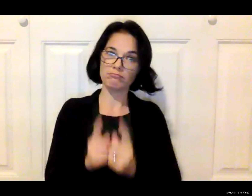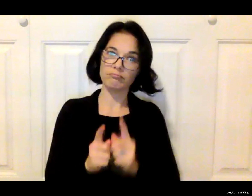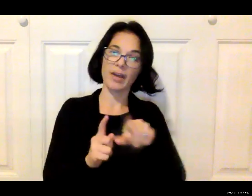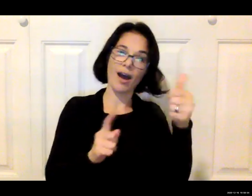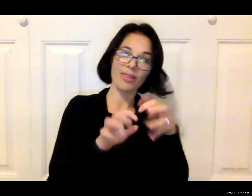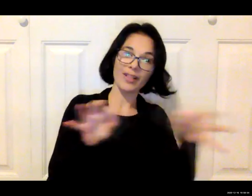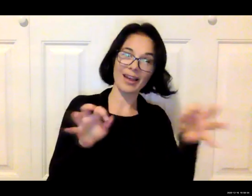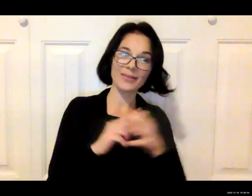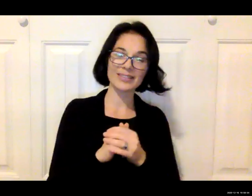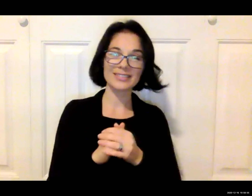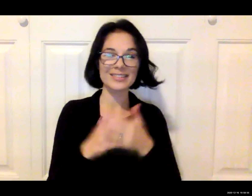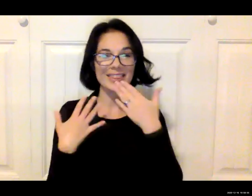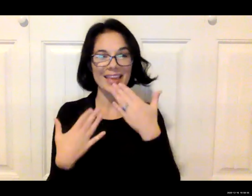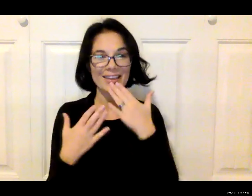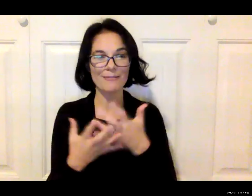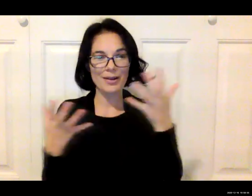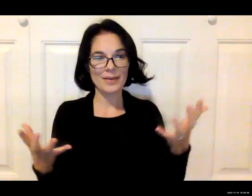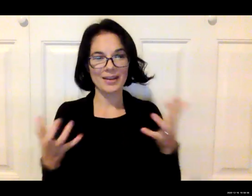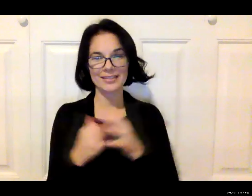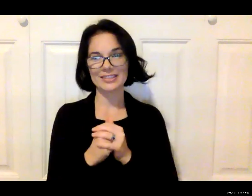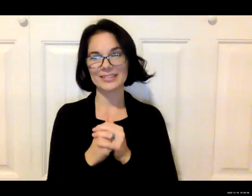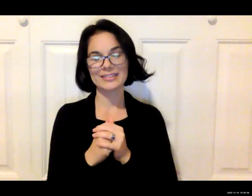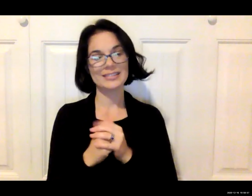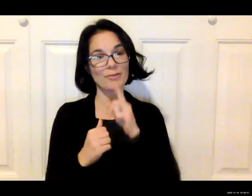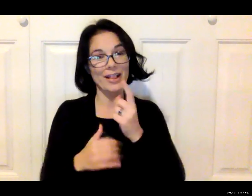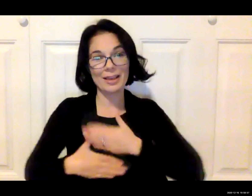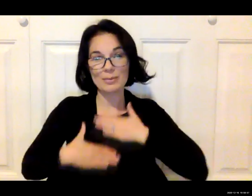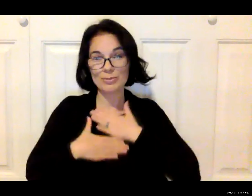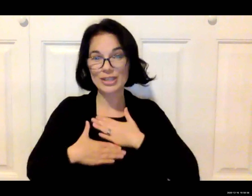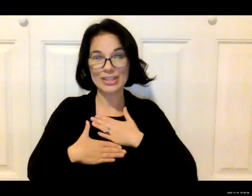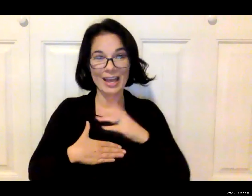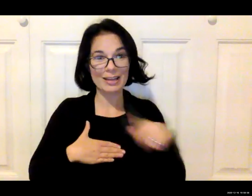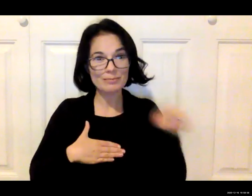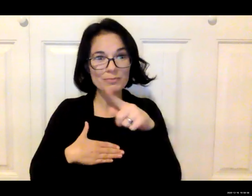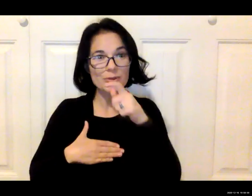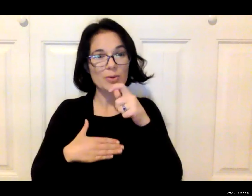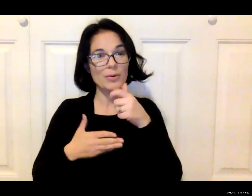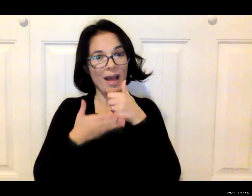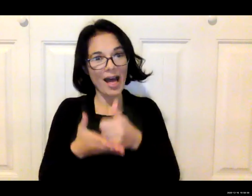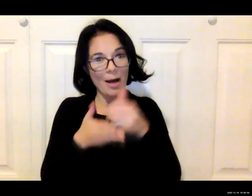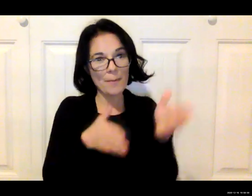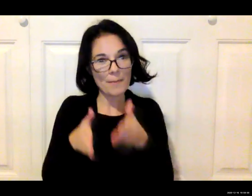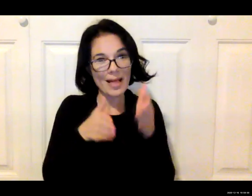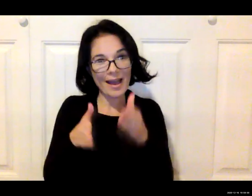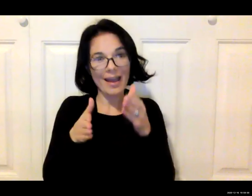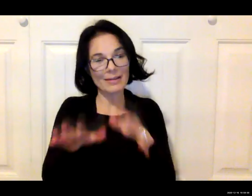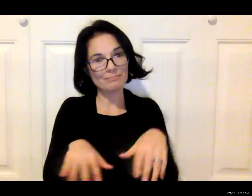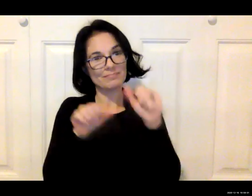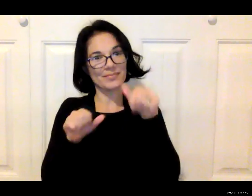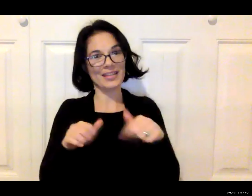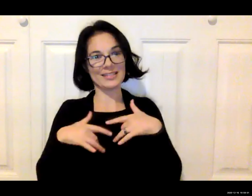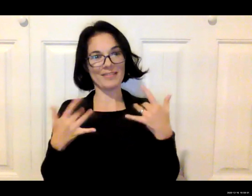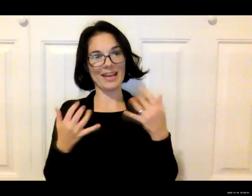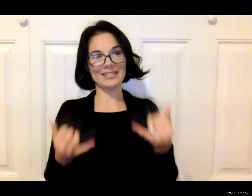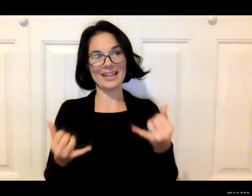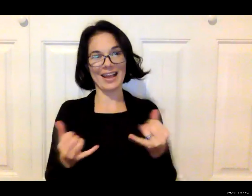thank you very much. All right. Well, again, I really appreciate everyone who helped put on this event tonight. Have a